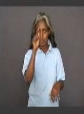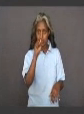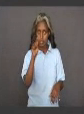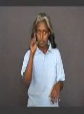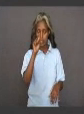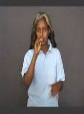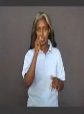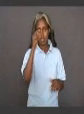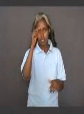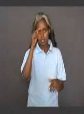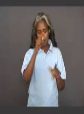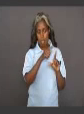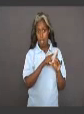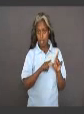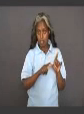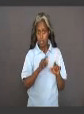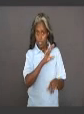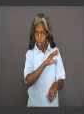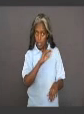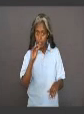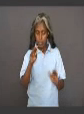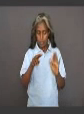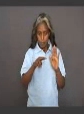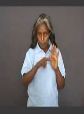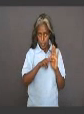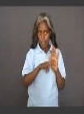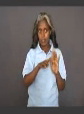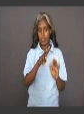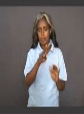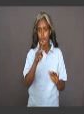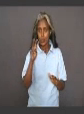120-degree angle and a negative